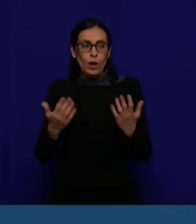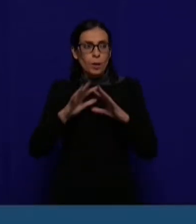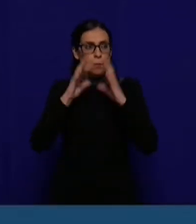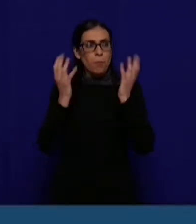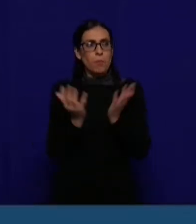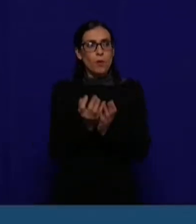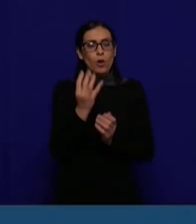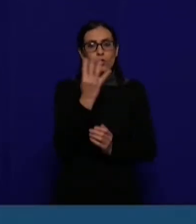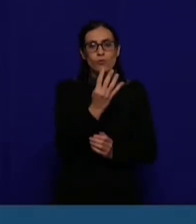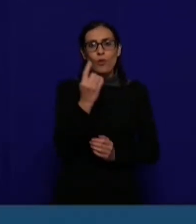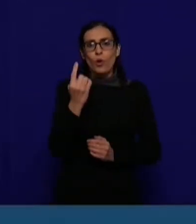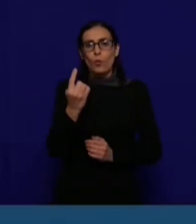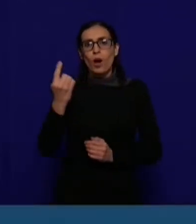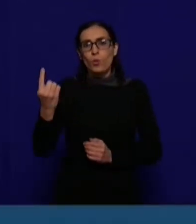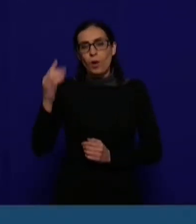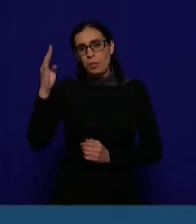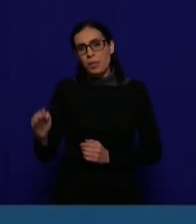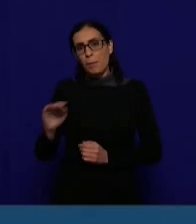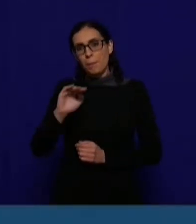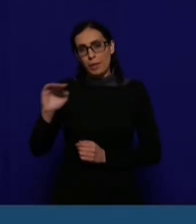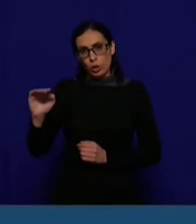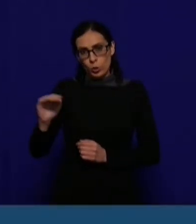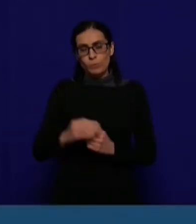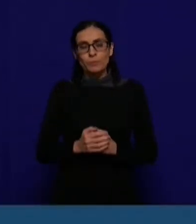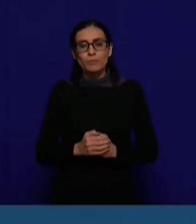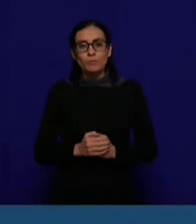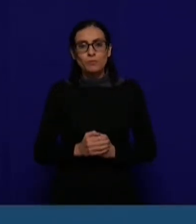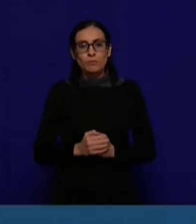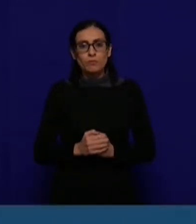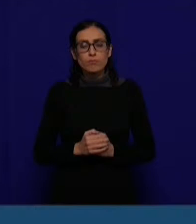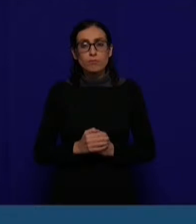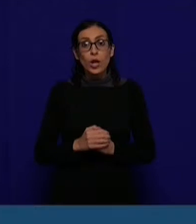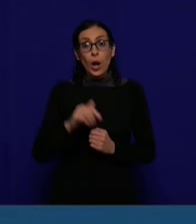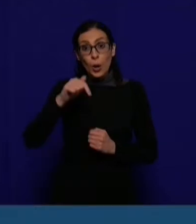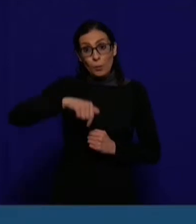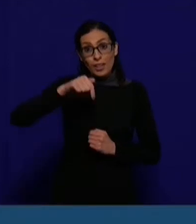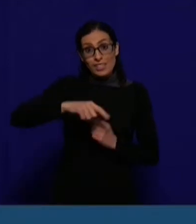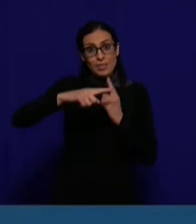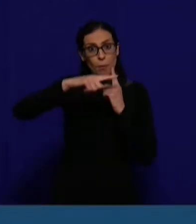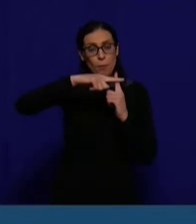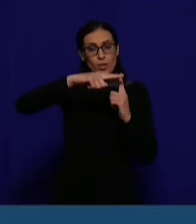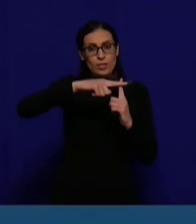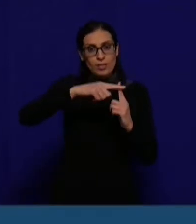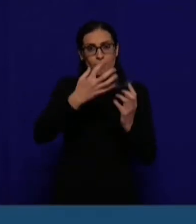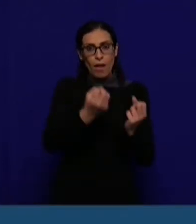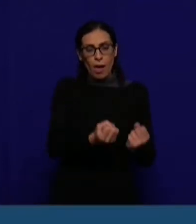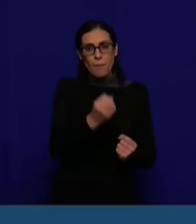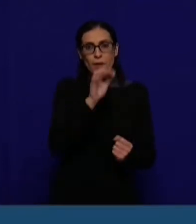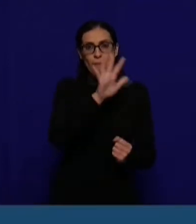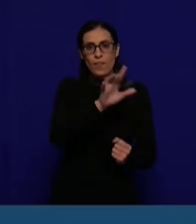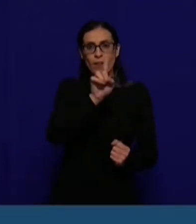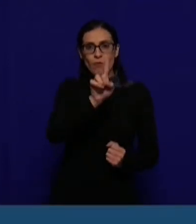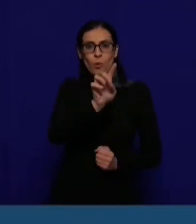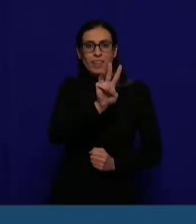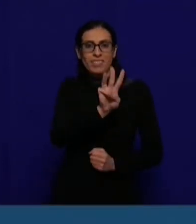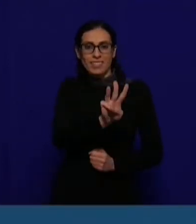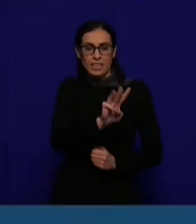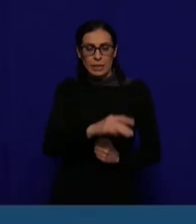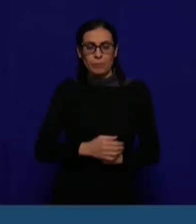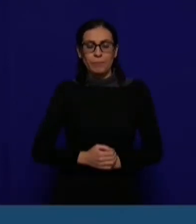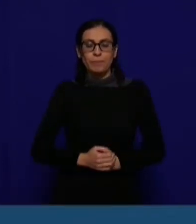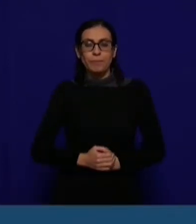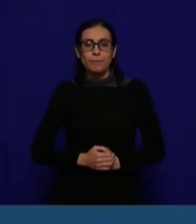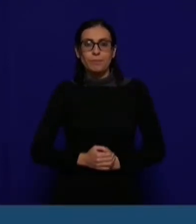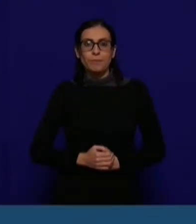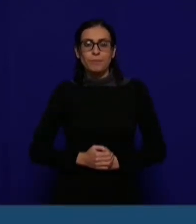ta' 414. U l-active cases dejjem niżlin l-isfel huwa ta' 513. Għalma